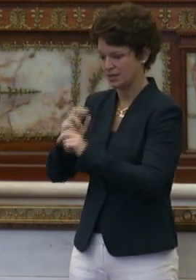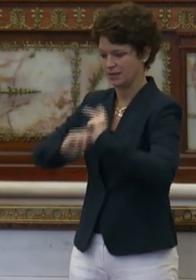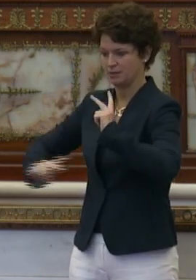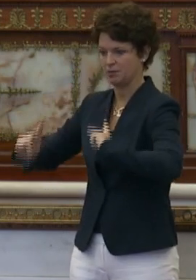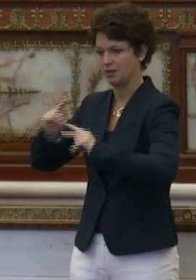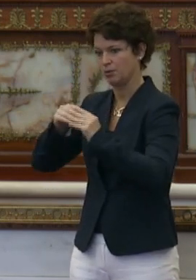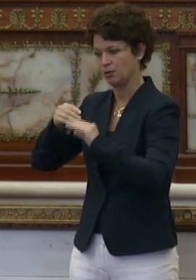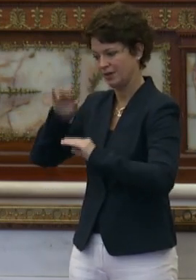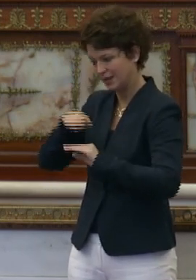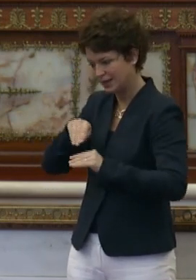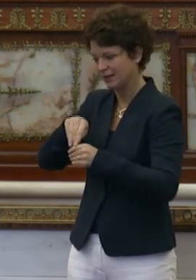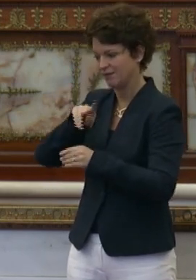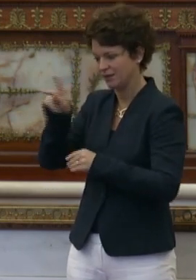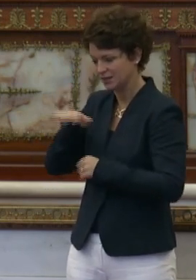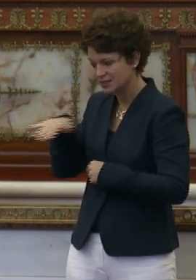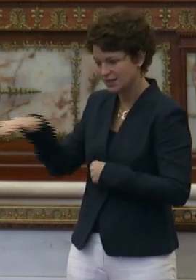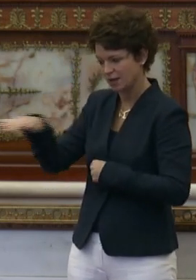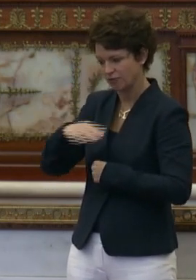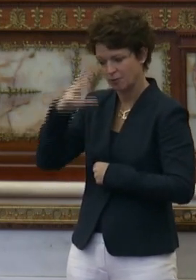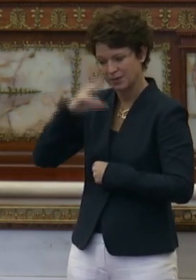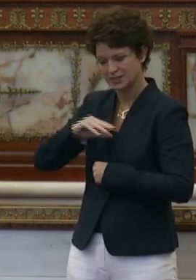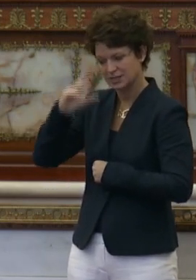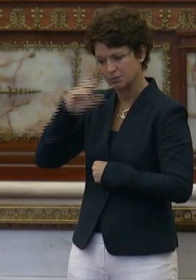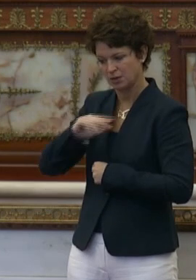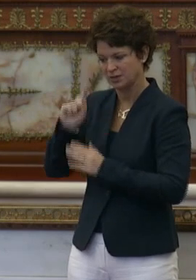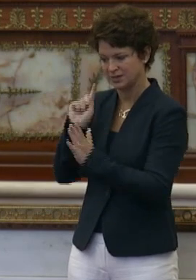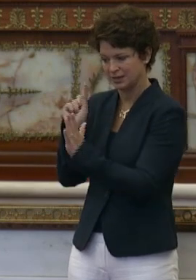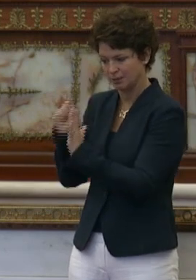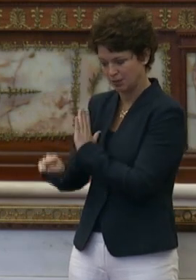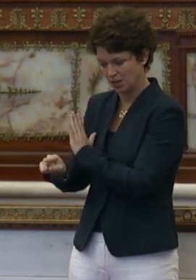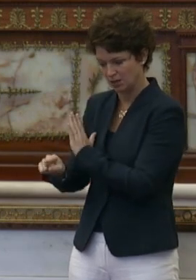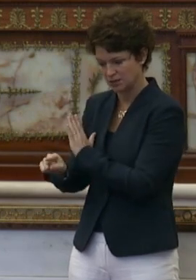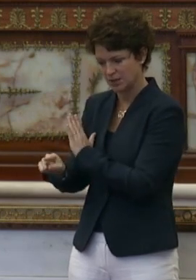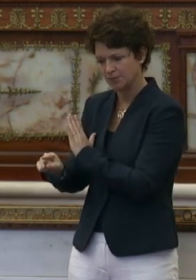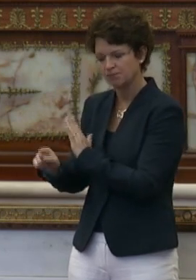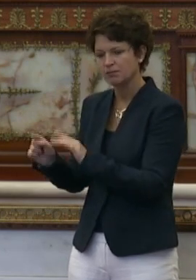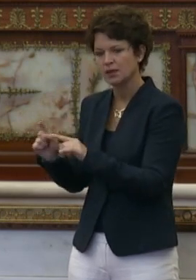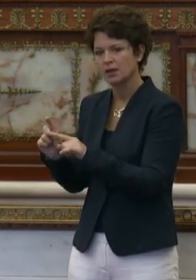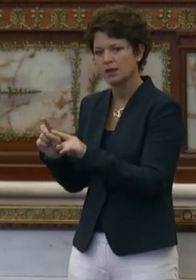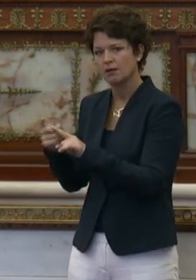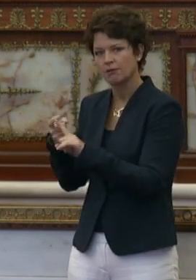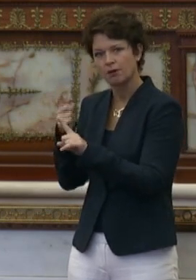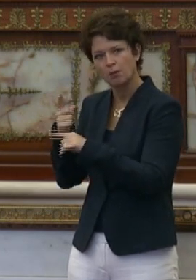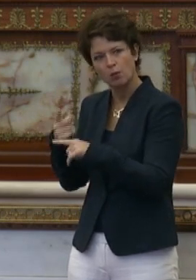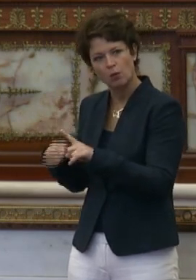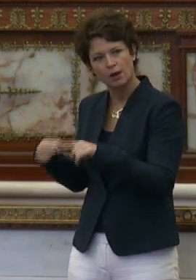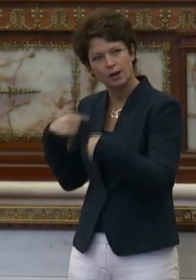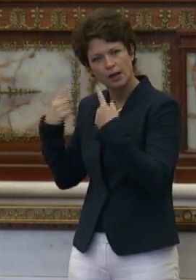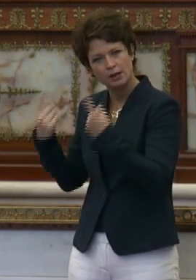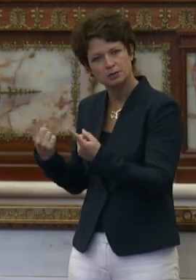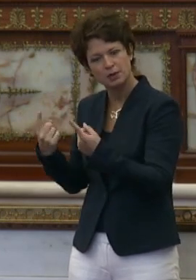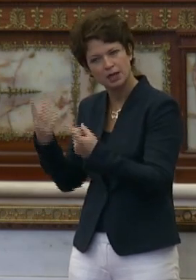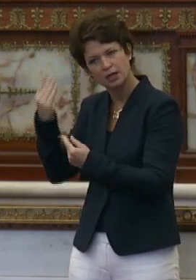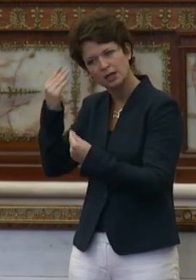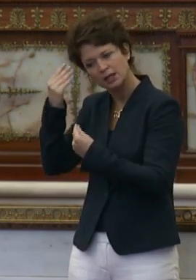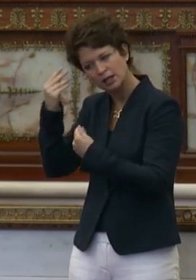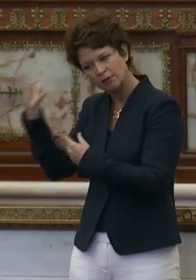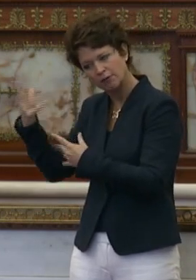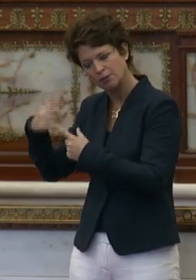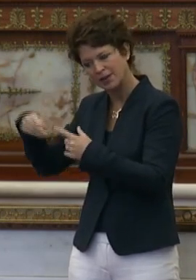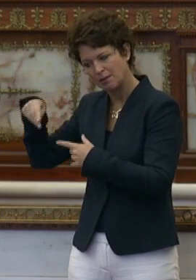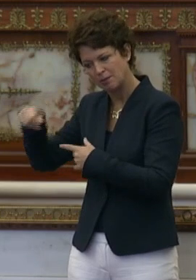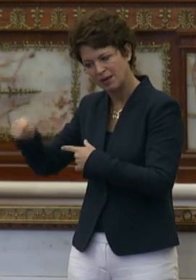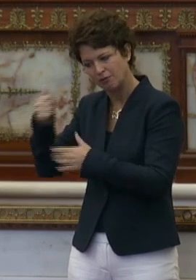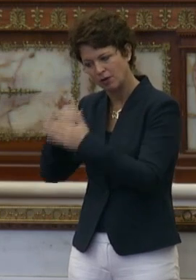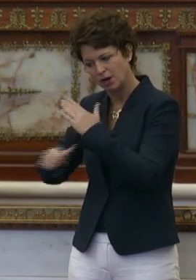in the city of Philadelphia from being able to protect themselves physically from what has been informed and paid for